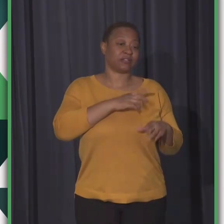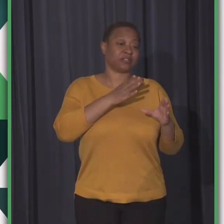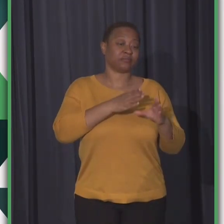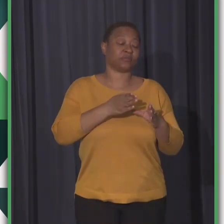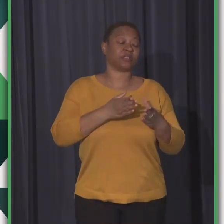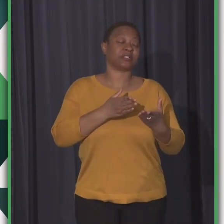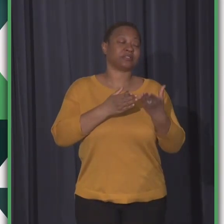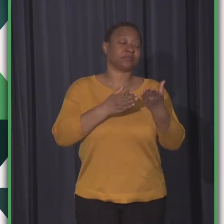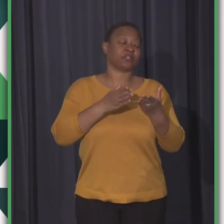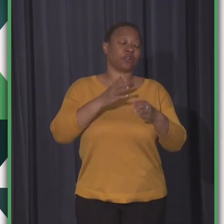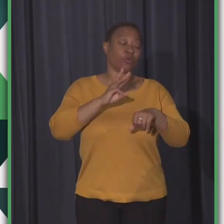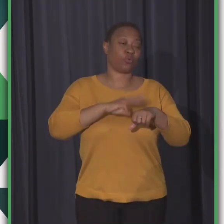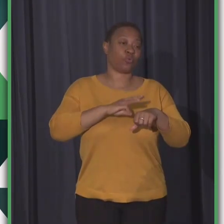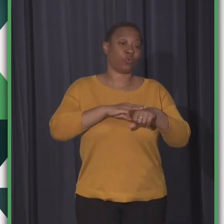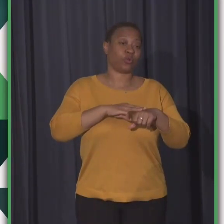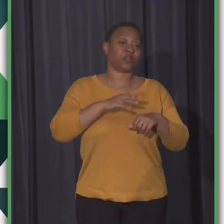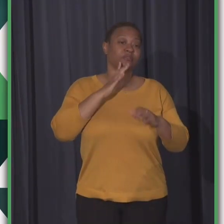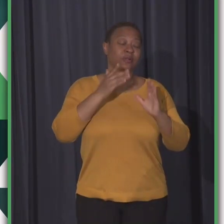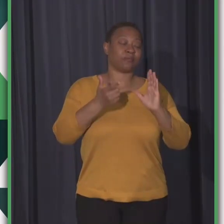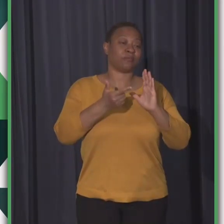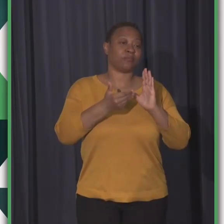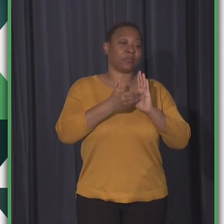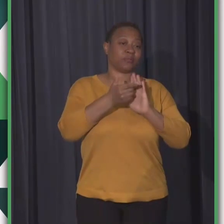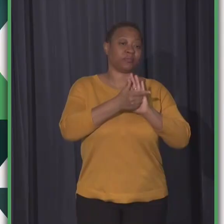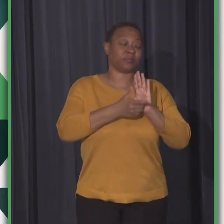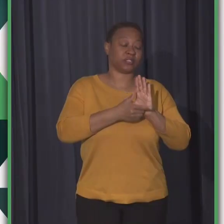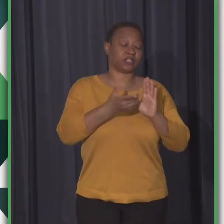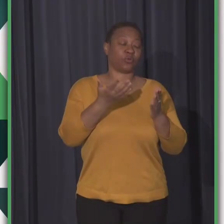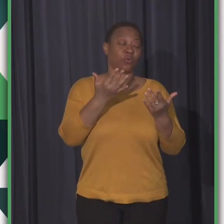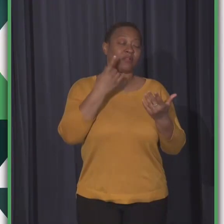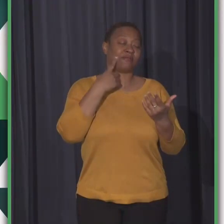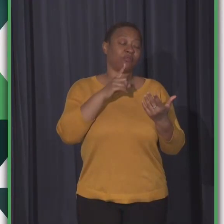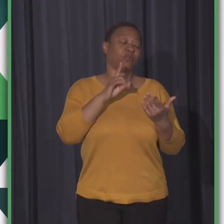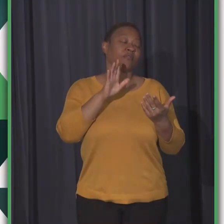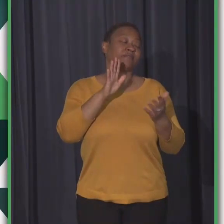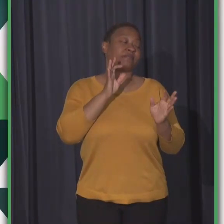warrants to the Wayne County Prosecutor's Office for review, and those warrants are currently pending.